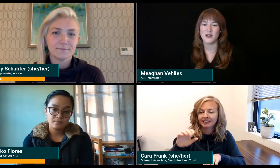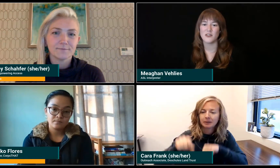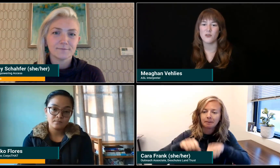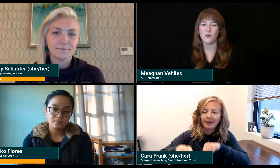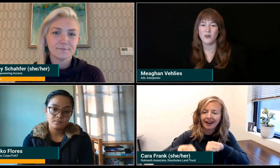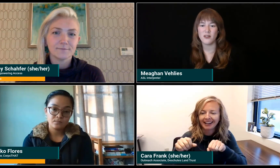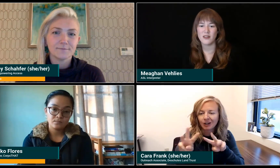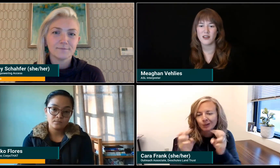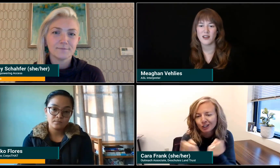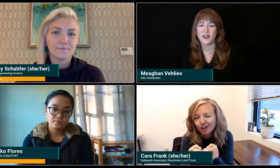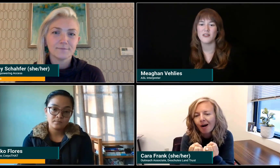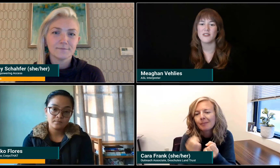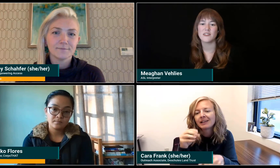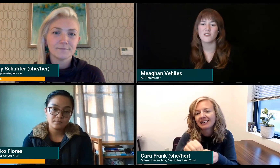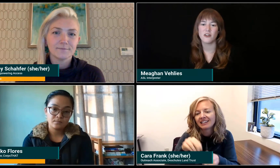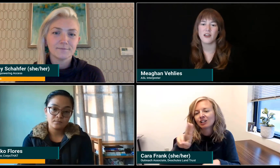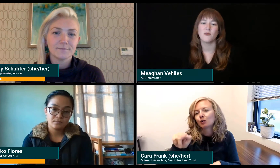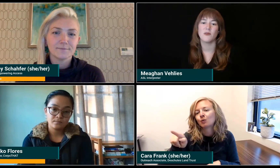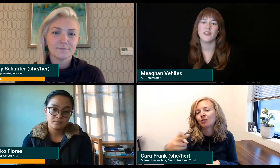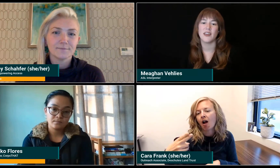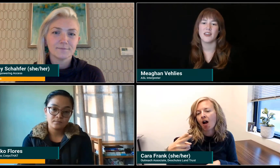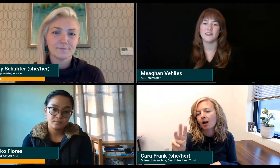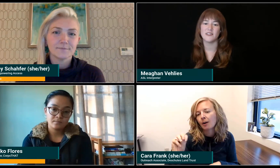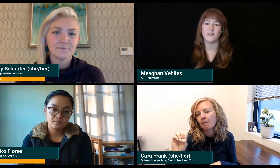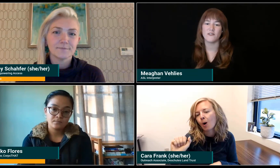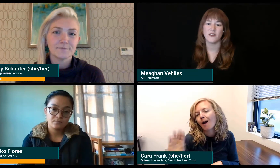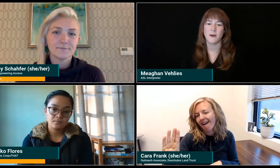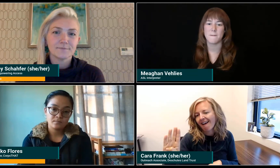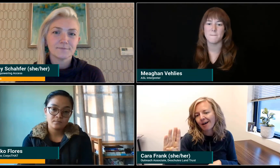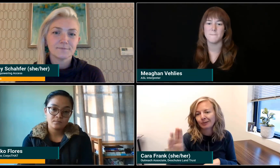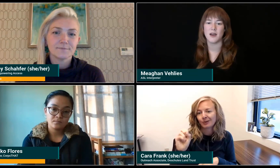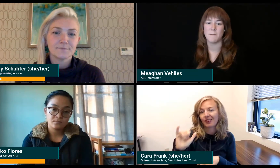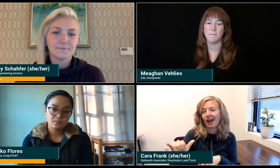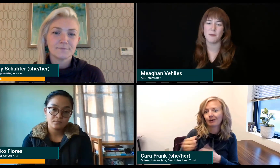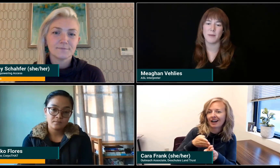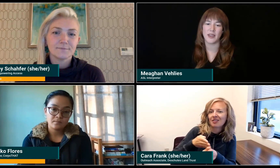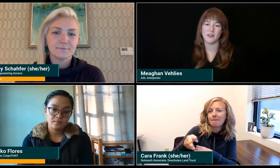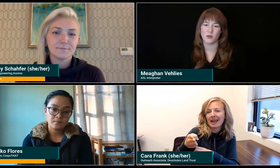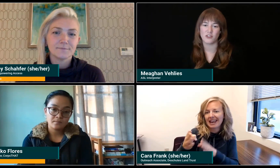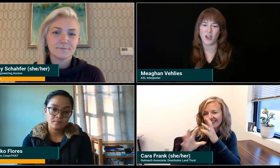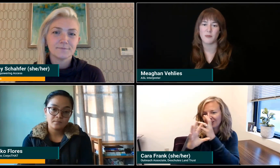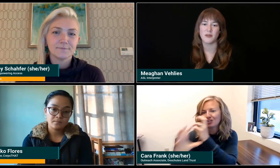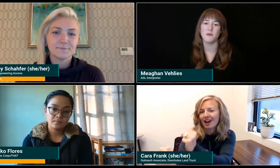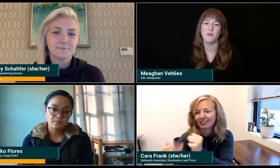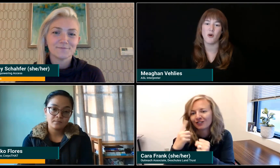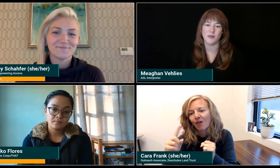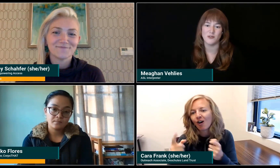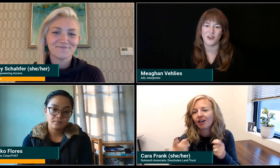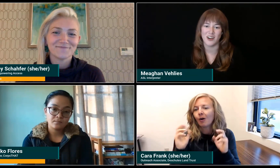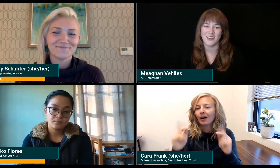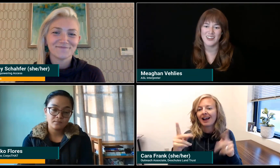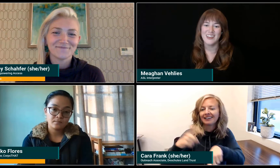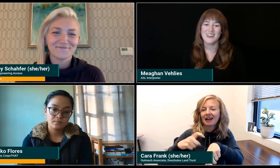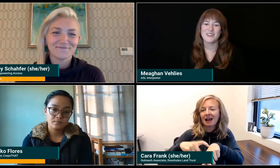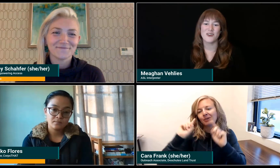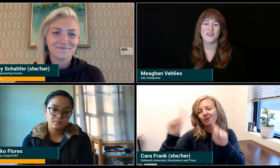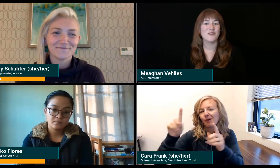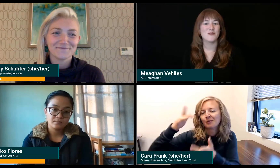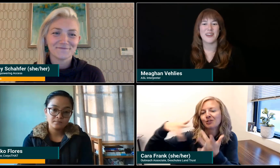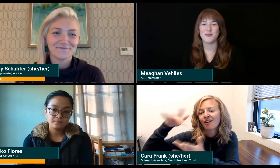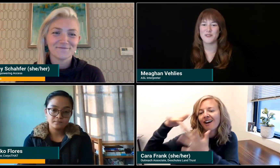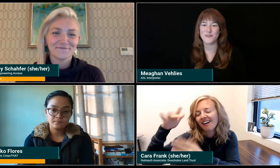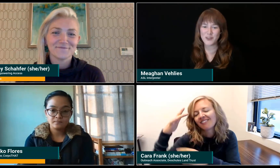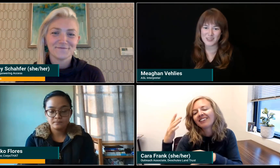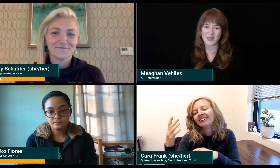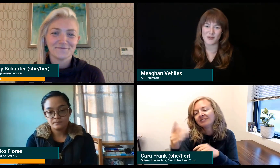I did a tour that started out with a deaf mountain biking workshop in Moab, Utah. So that